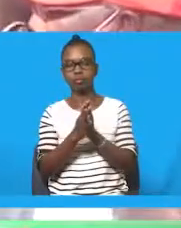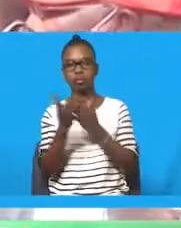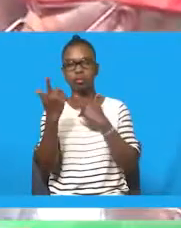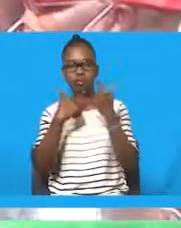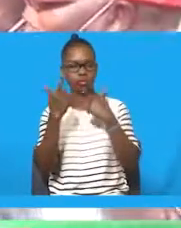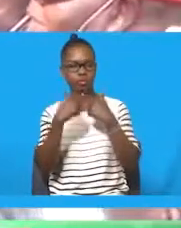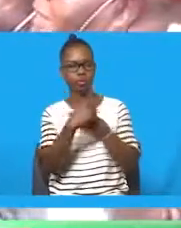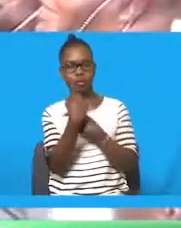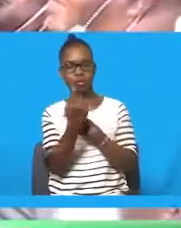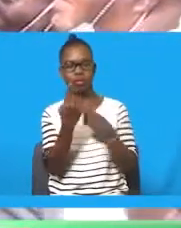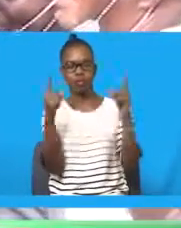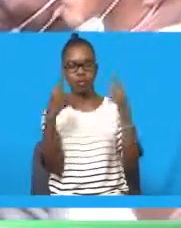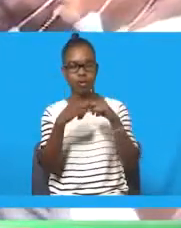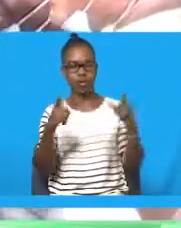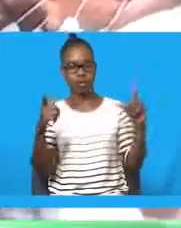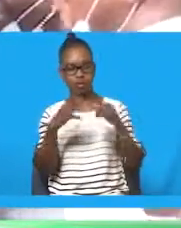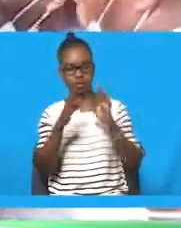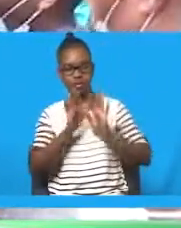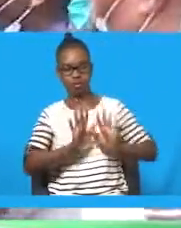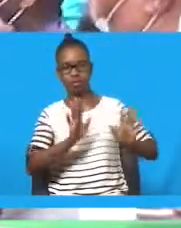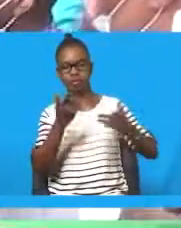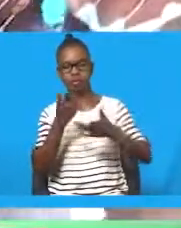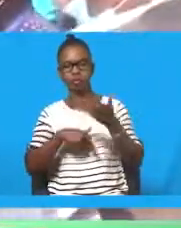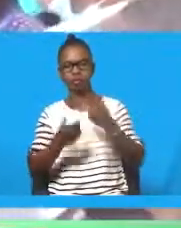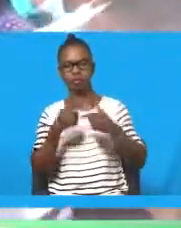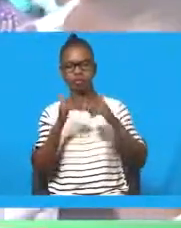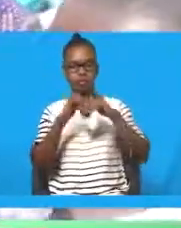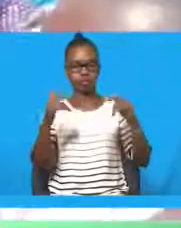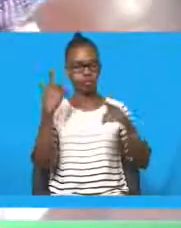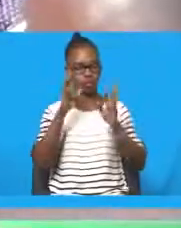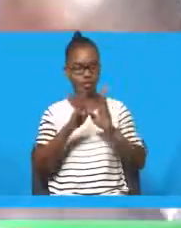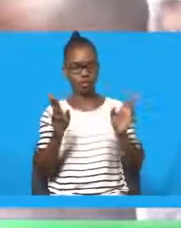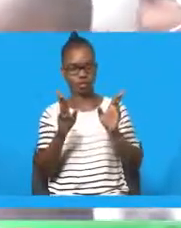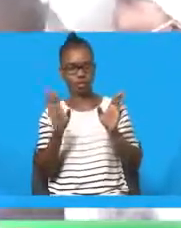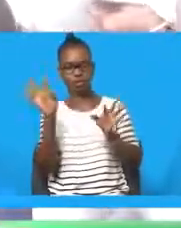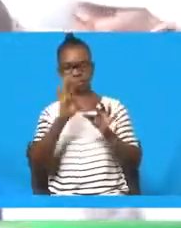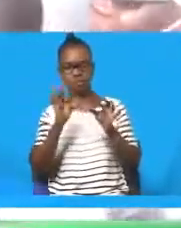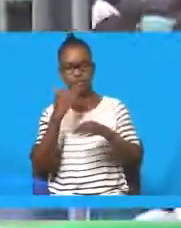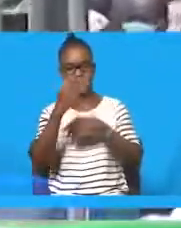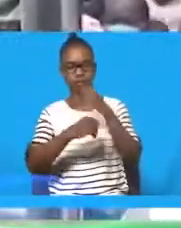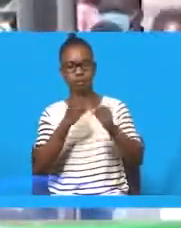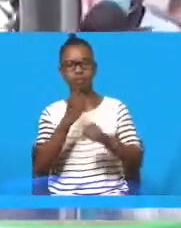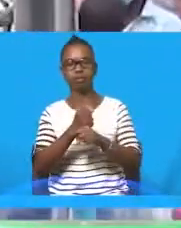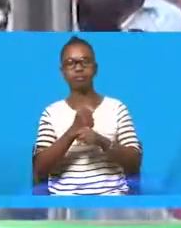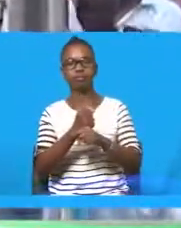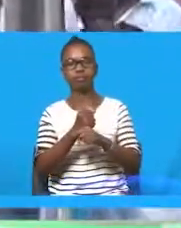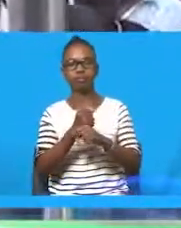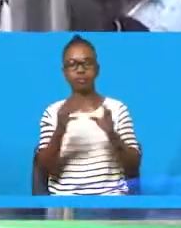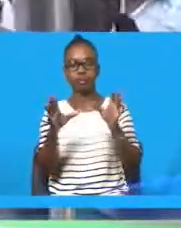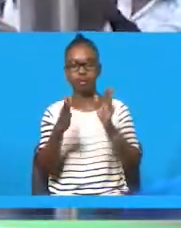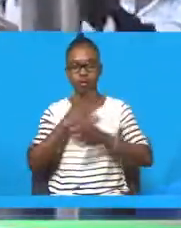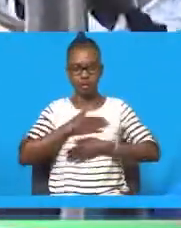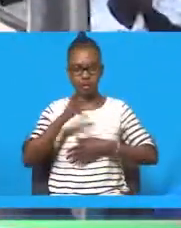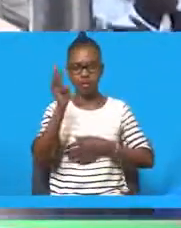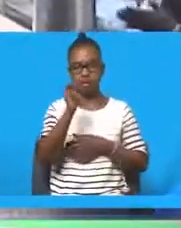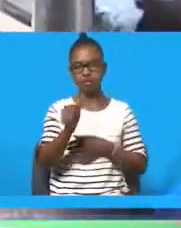kendo giwere kod gigo manyalo kelo pogruok e kindgi ne ikruok ne yiero mar higa manyien. Moluor Masara